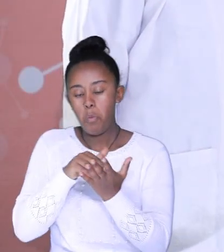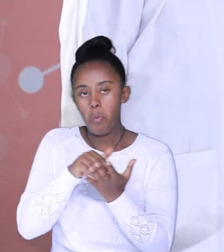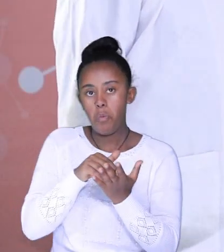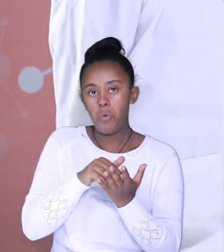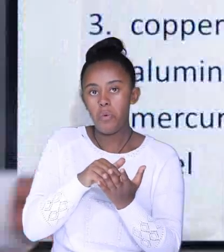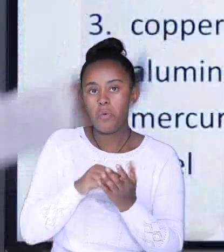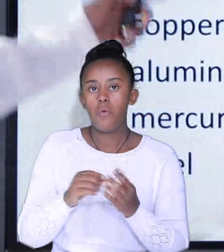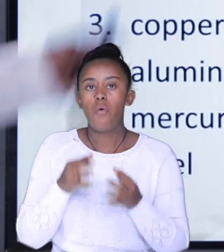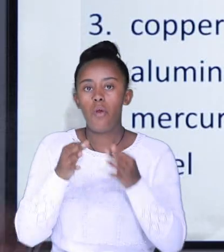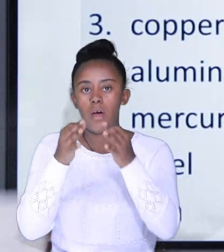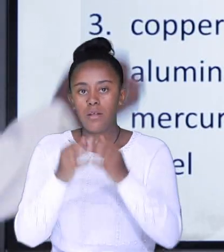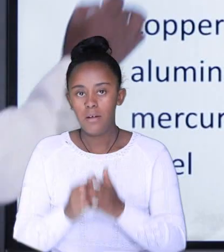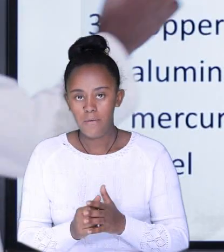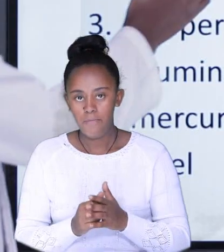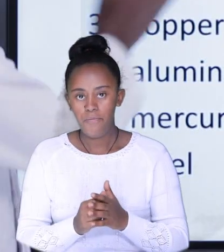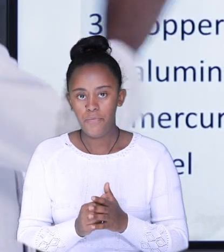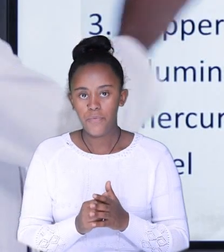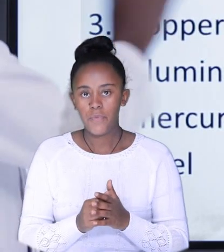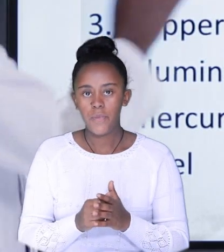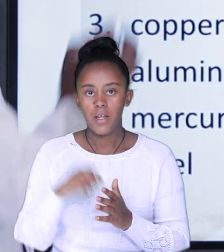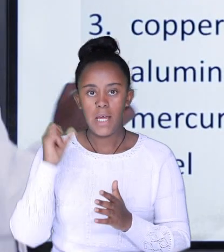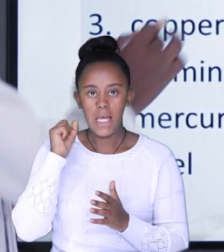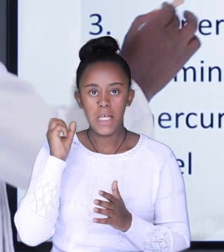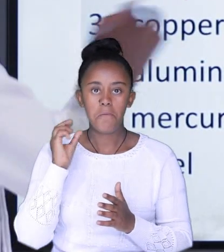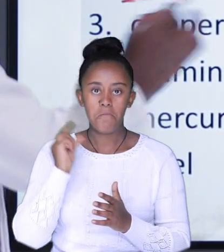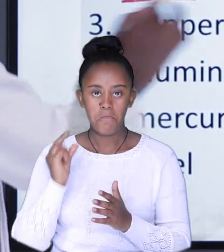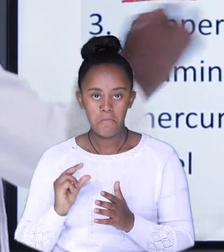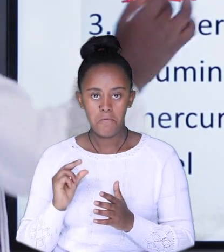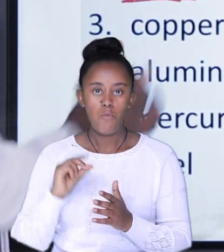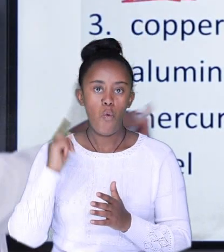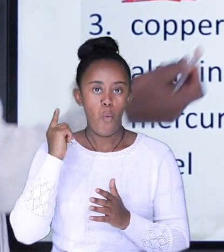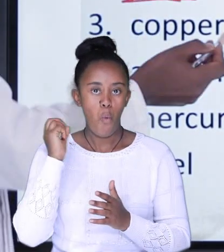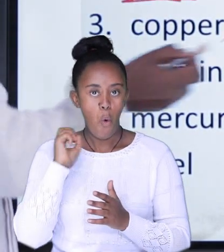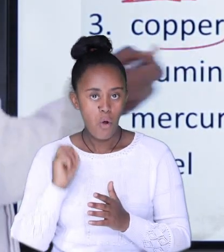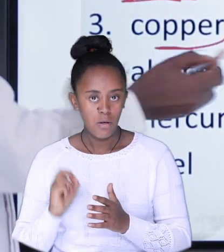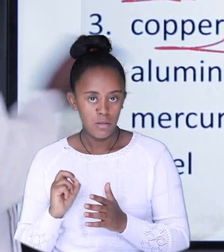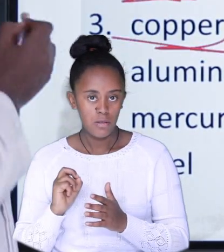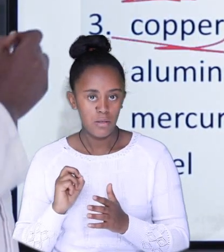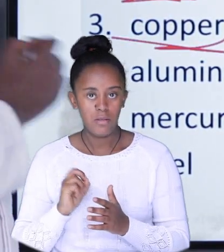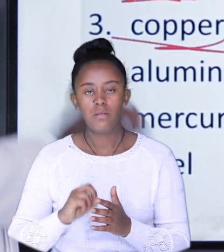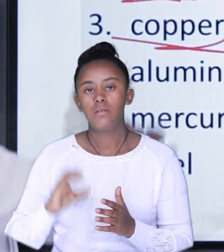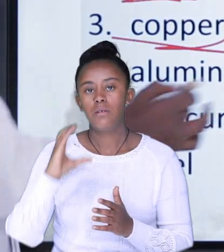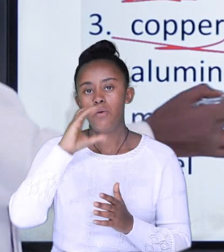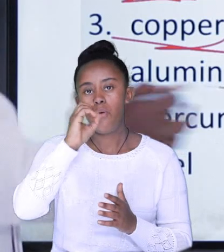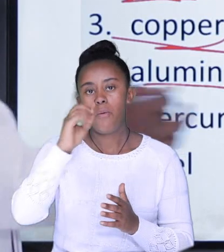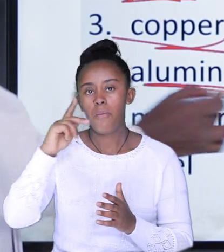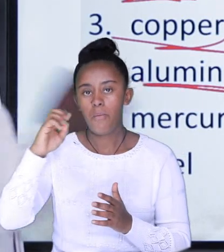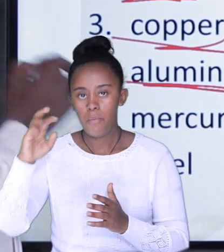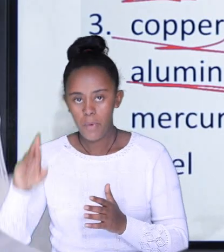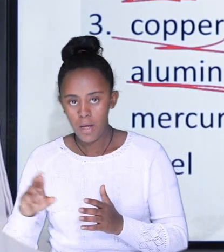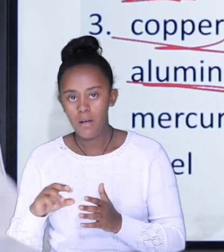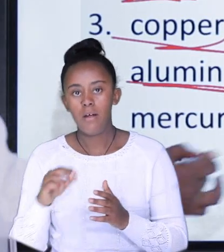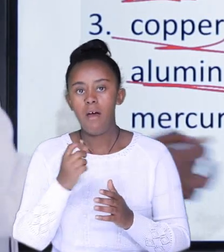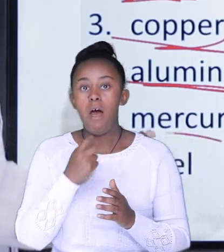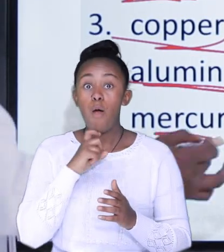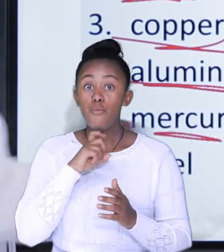conductors. Silver, gold, copper,